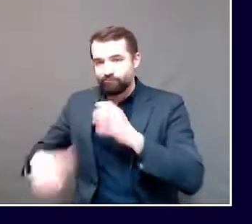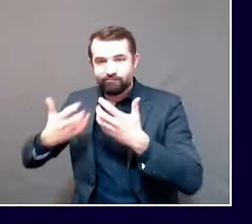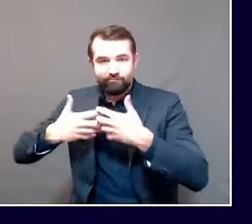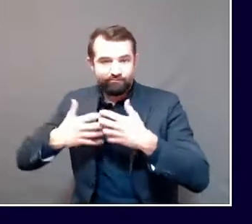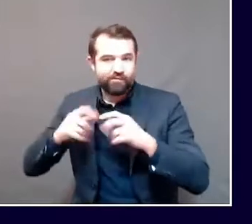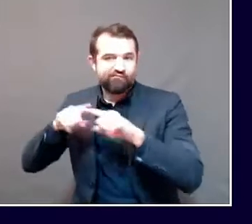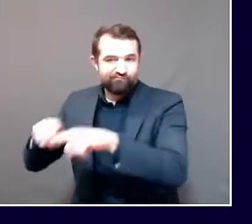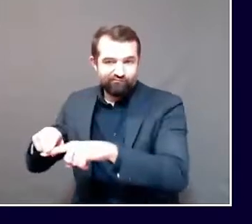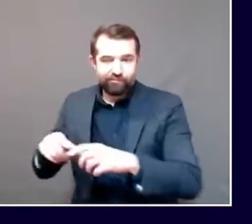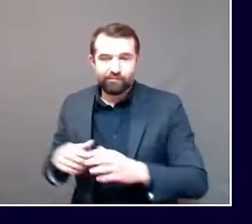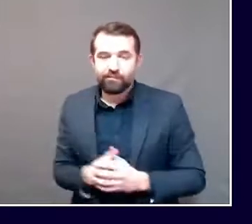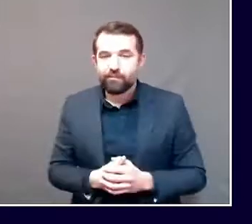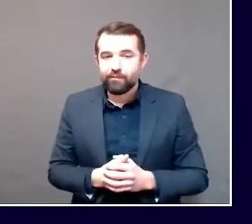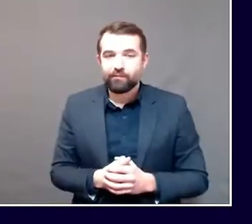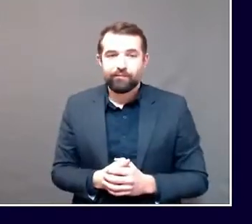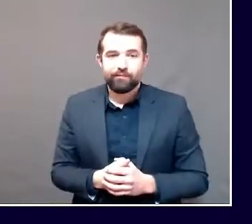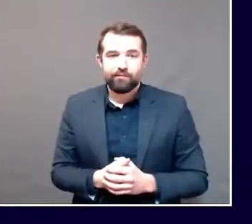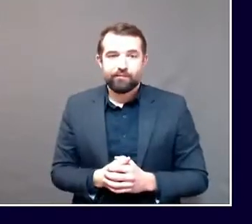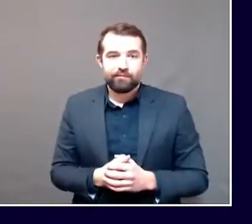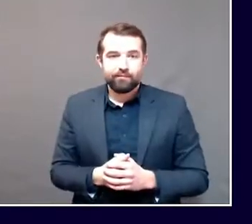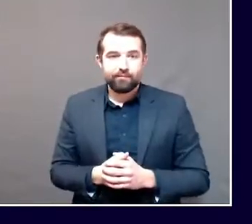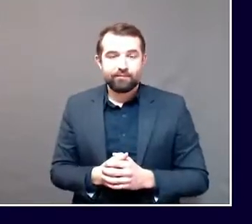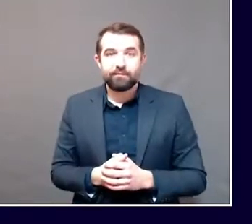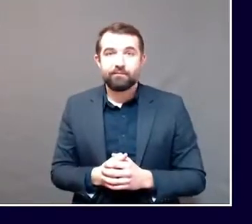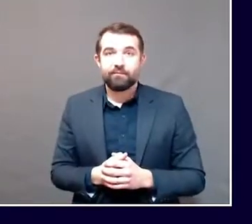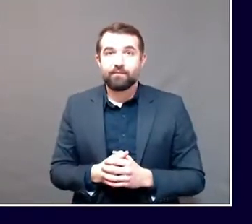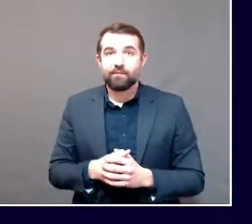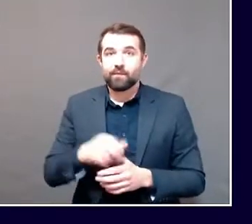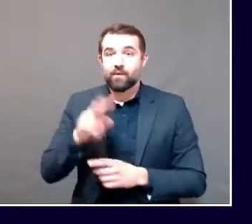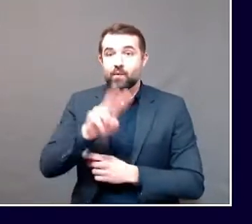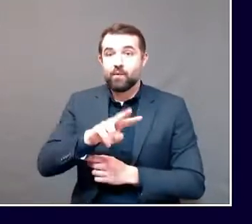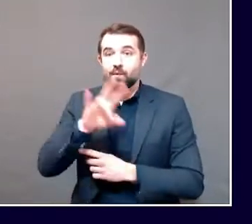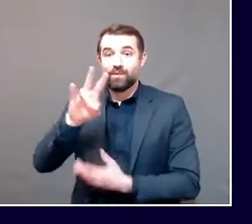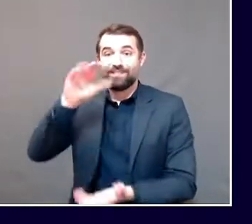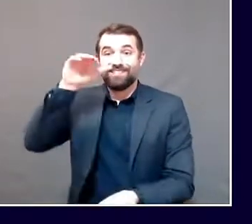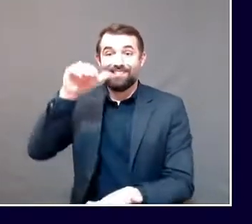Across all of our 27,090 cases,